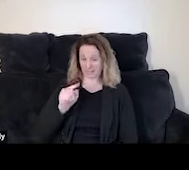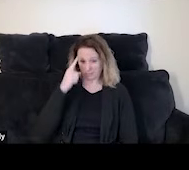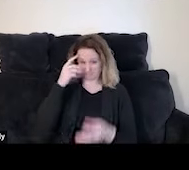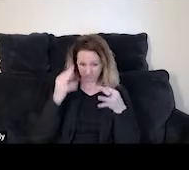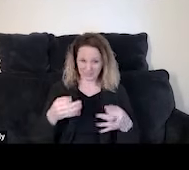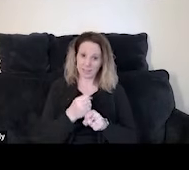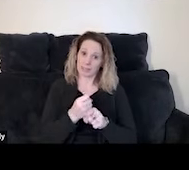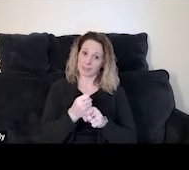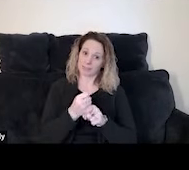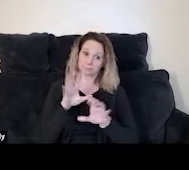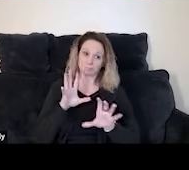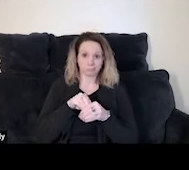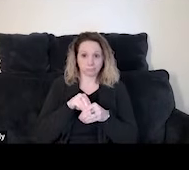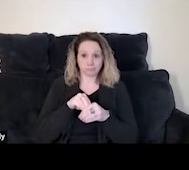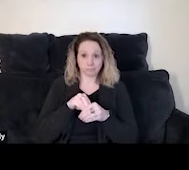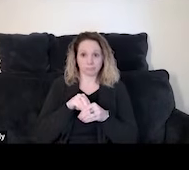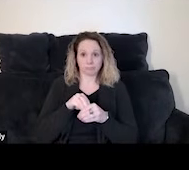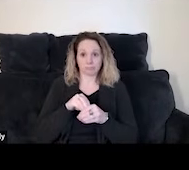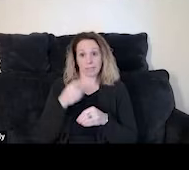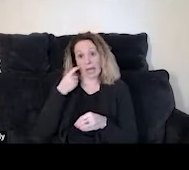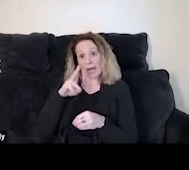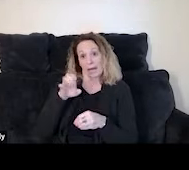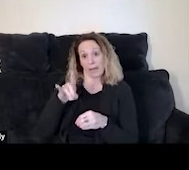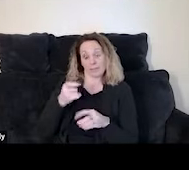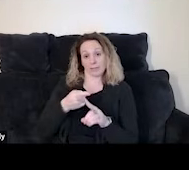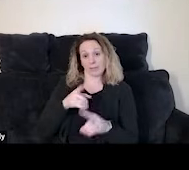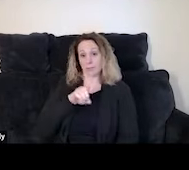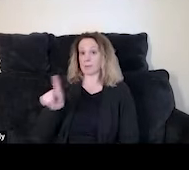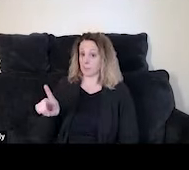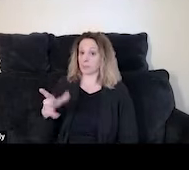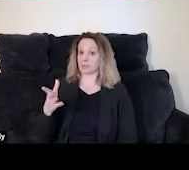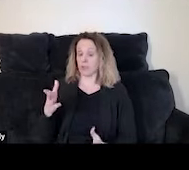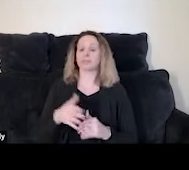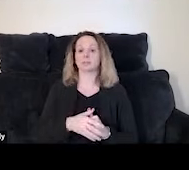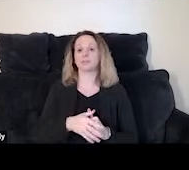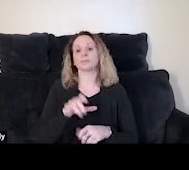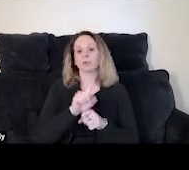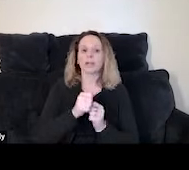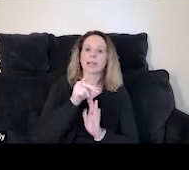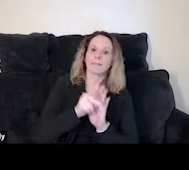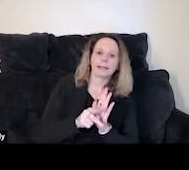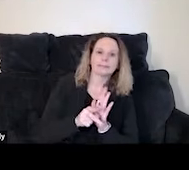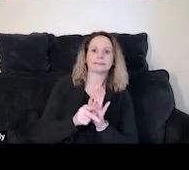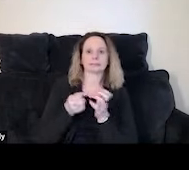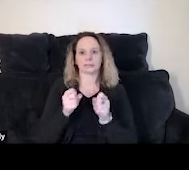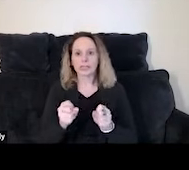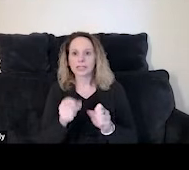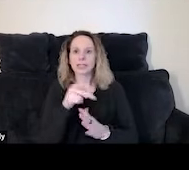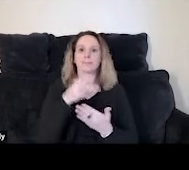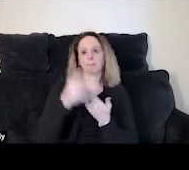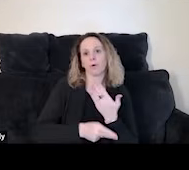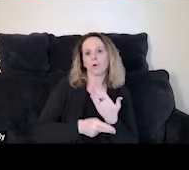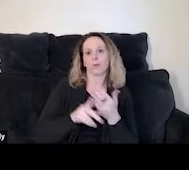decision-making body, and we get updates from the deputy directors who are working on the policy strategies, the program